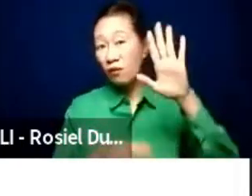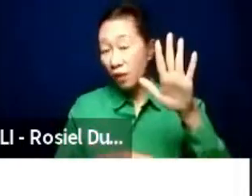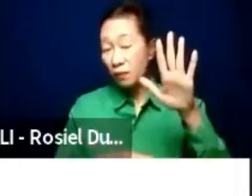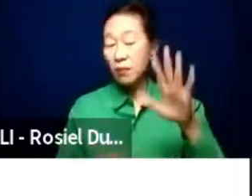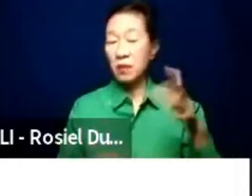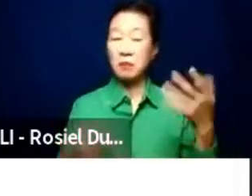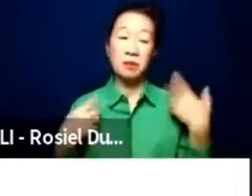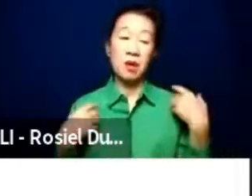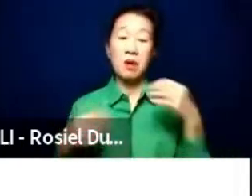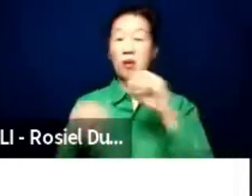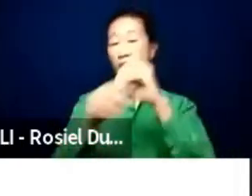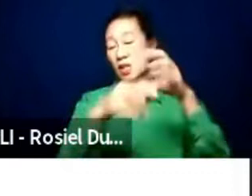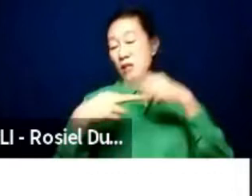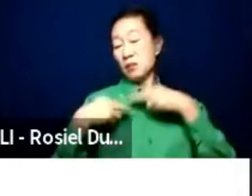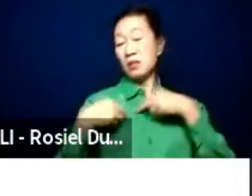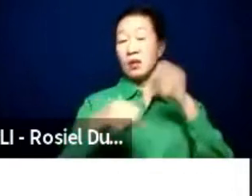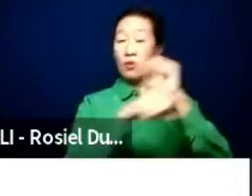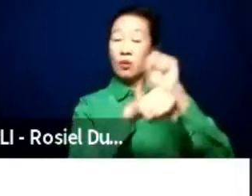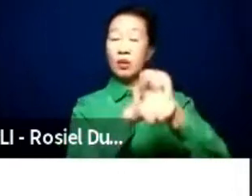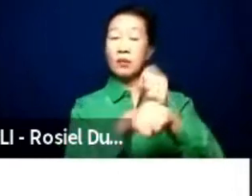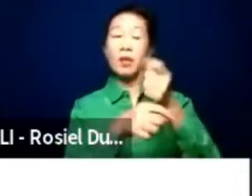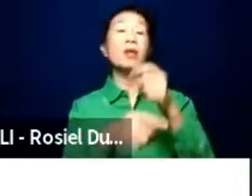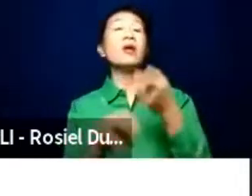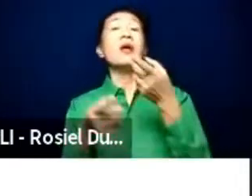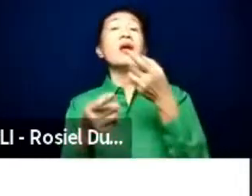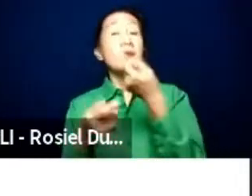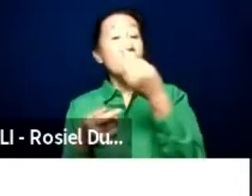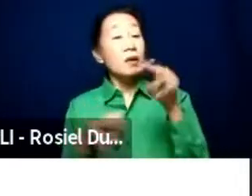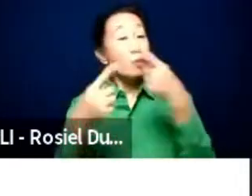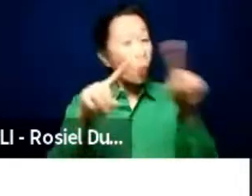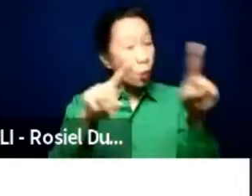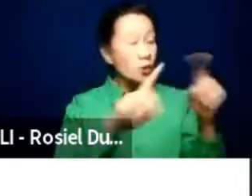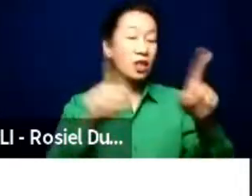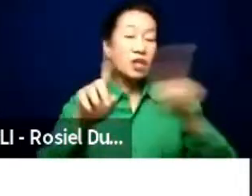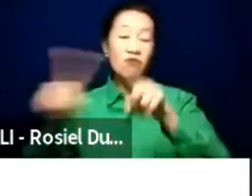trabaho. Tapos sila yung pumupunta sa